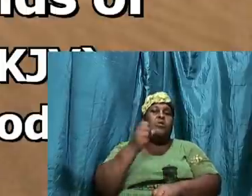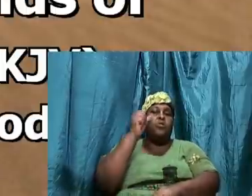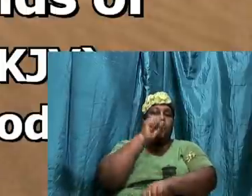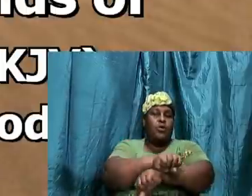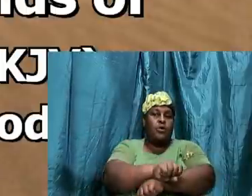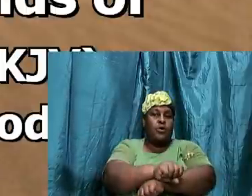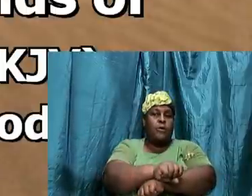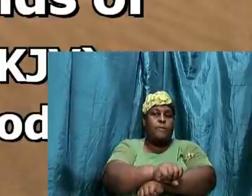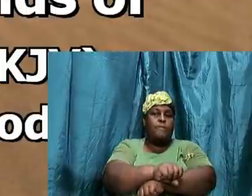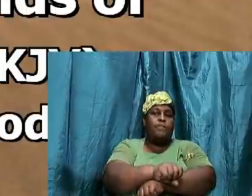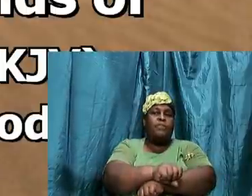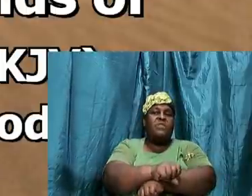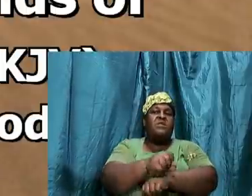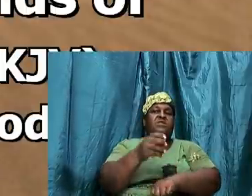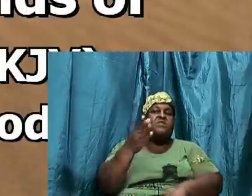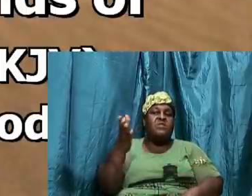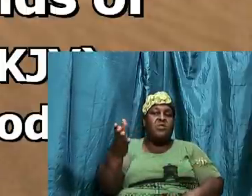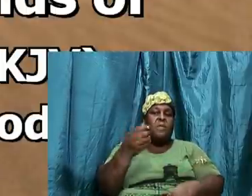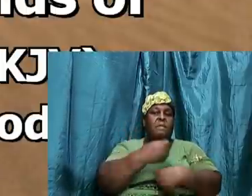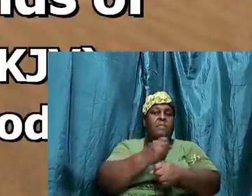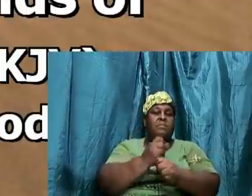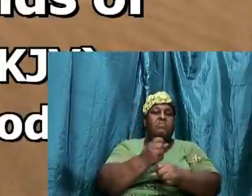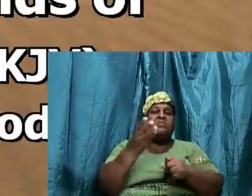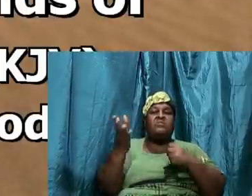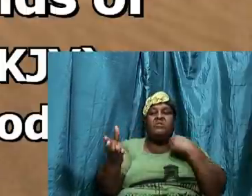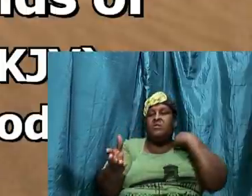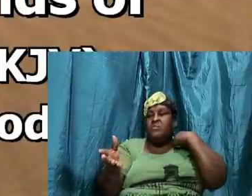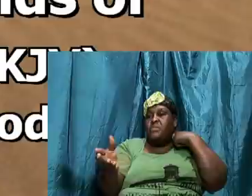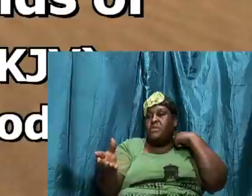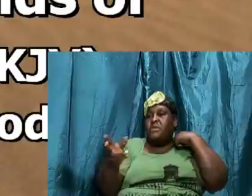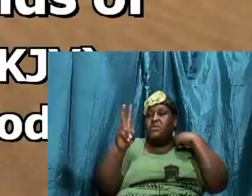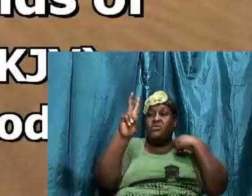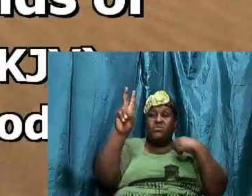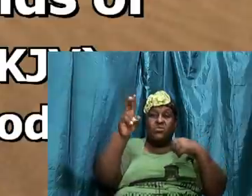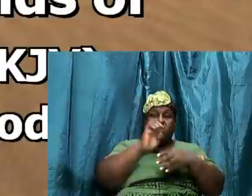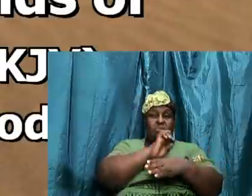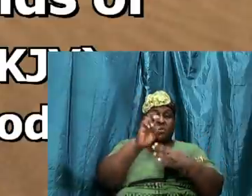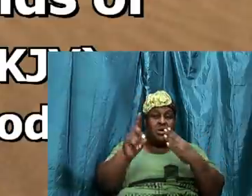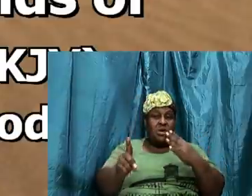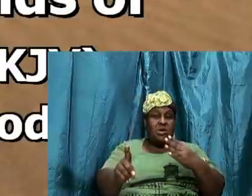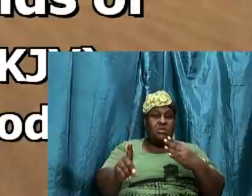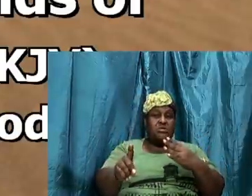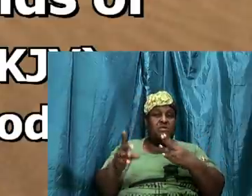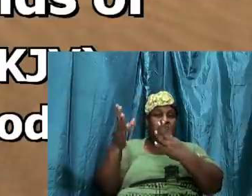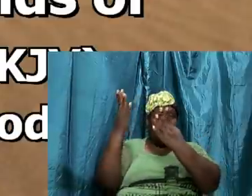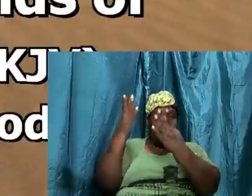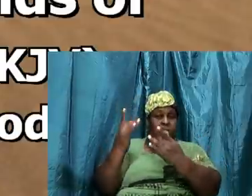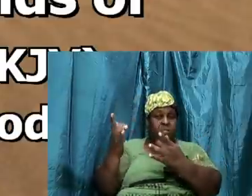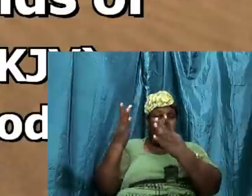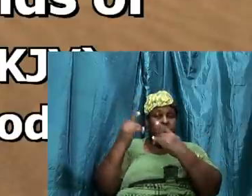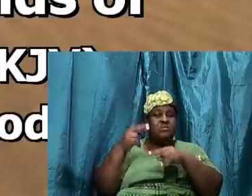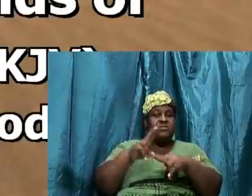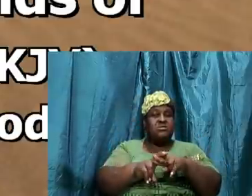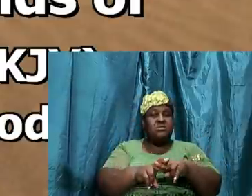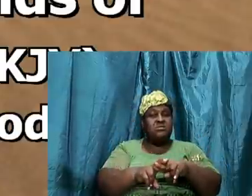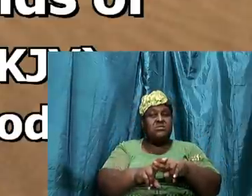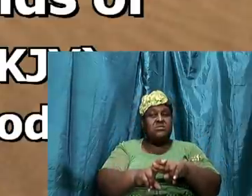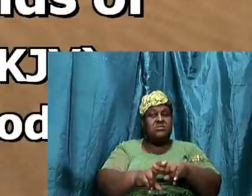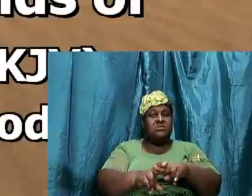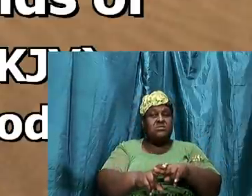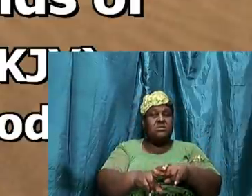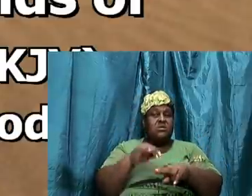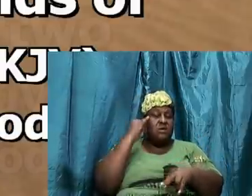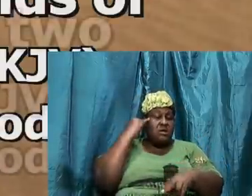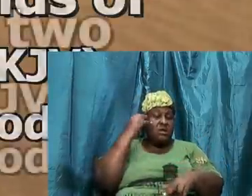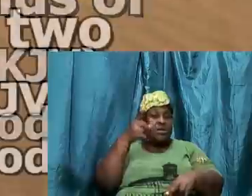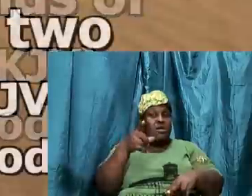work, shalt thou make them in the two ends of the mercy seat. So if you look at the mercy seat,